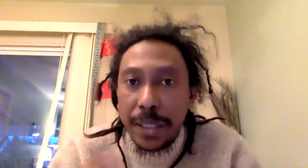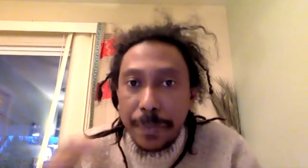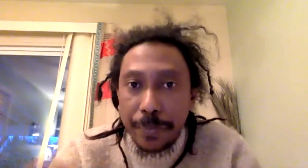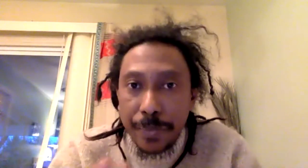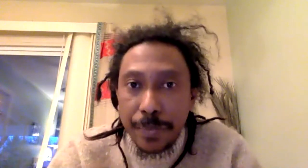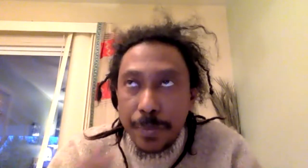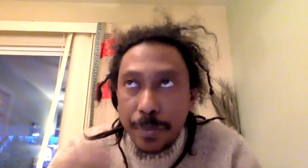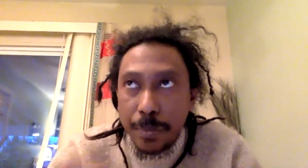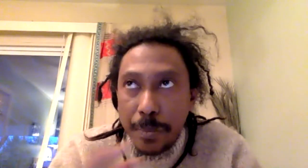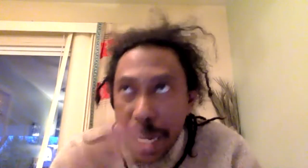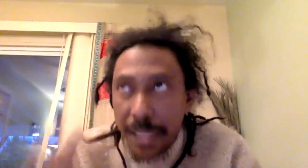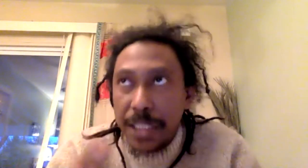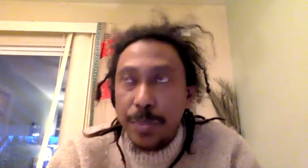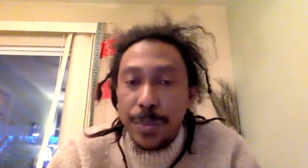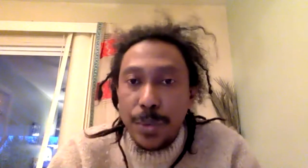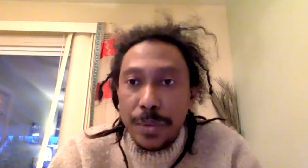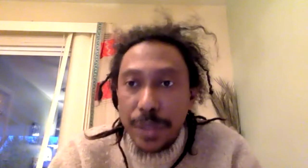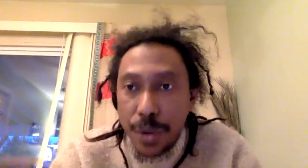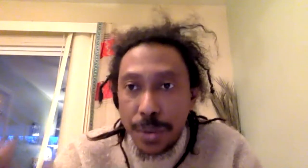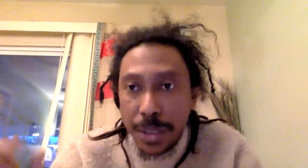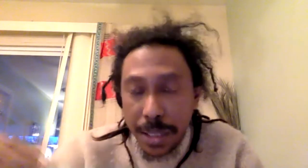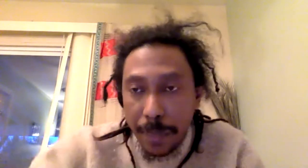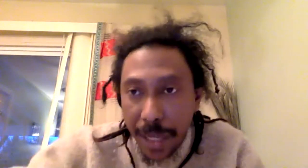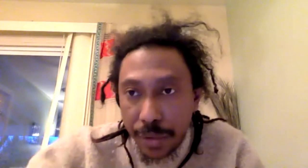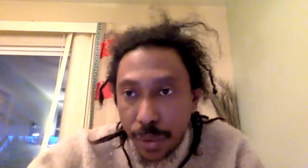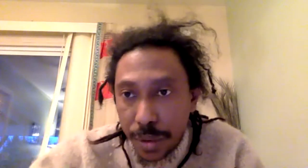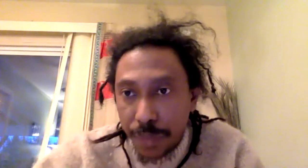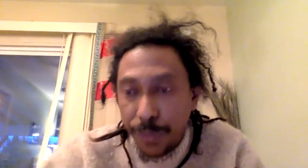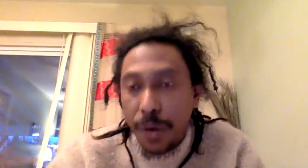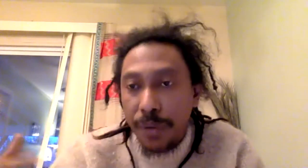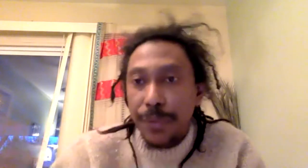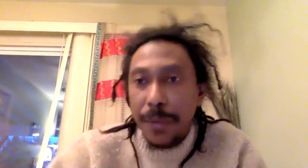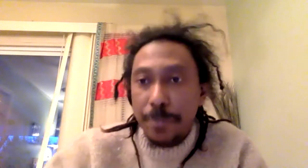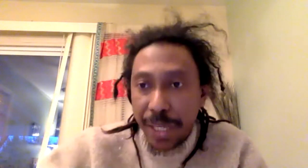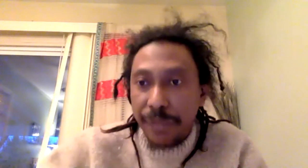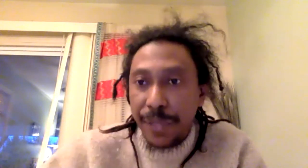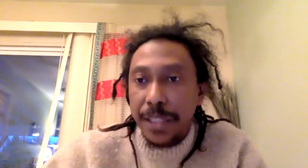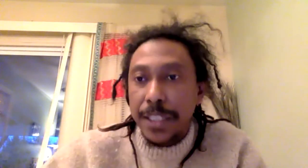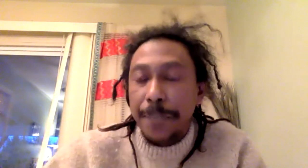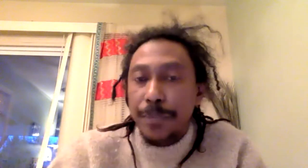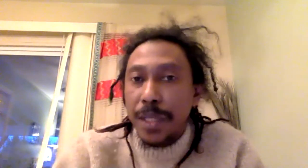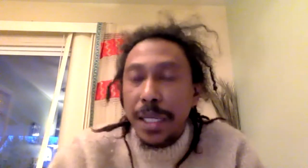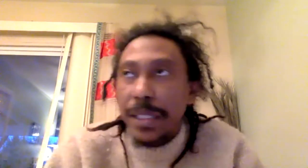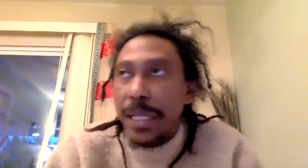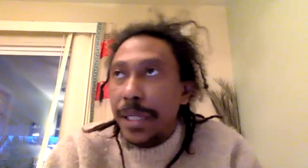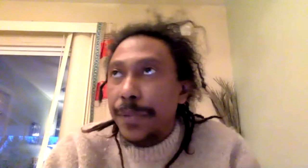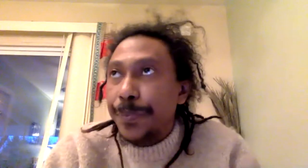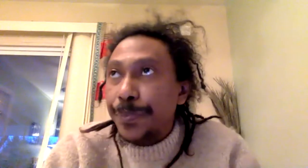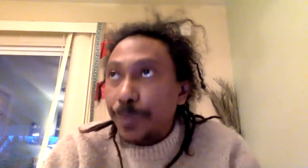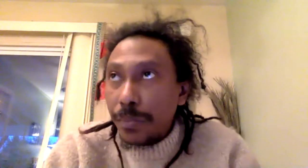the Malagasy people knows about those four big things. And